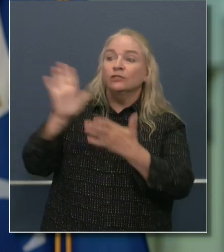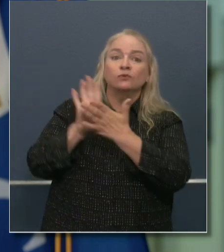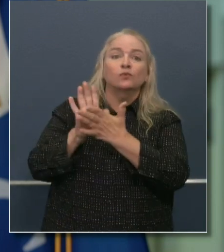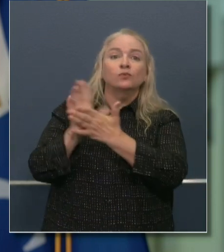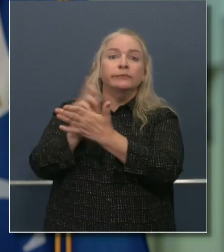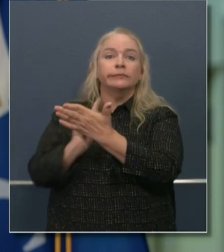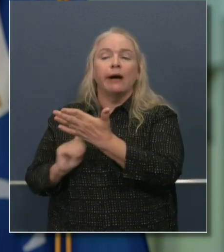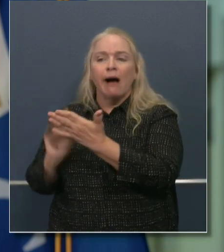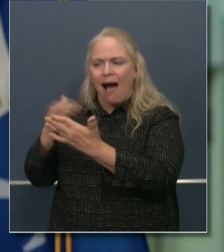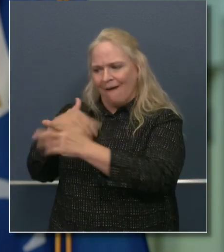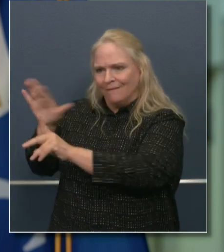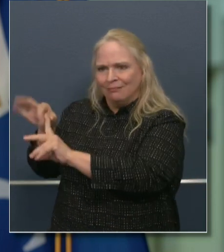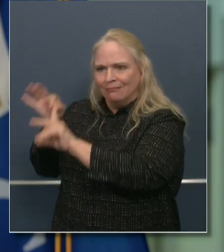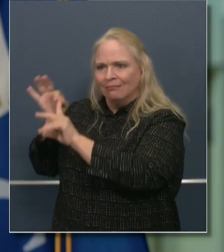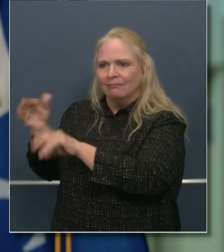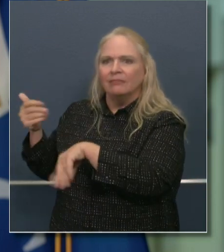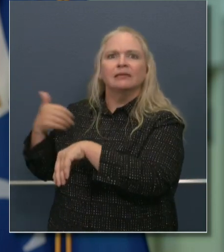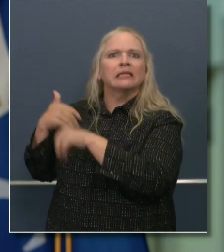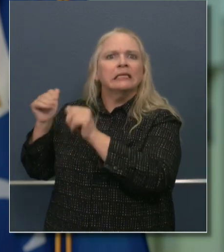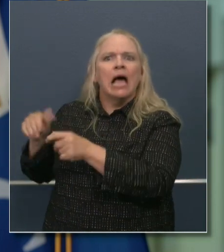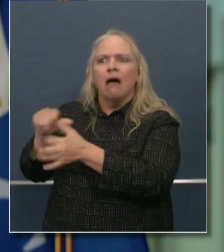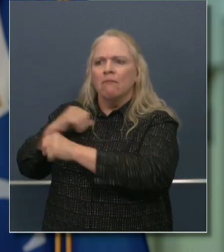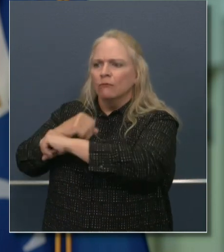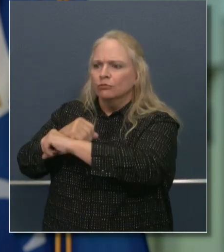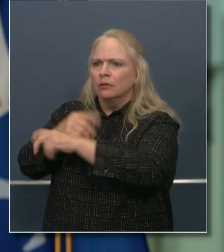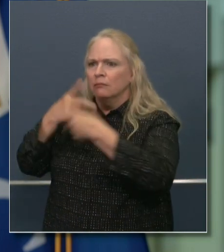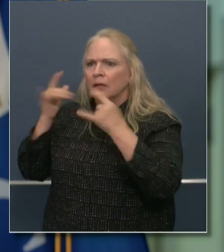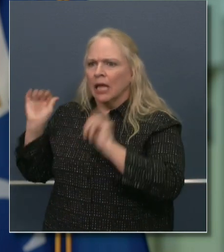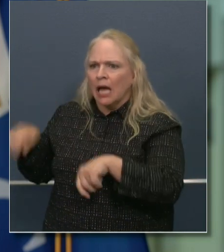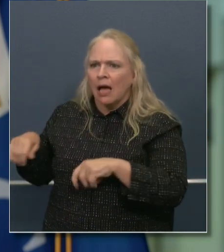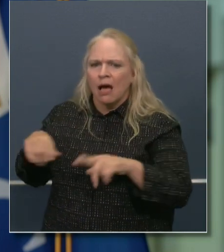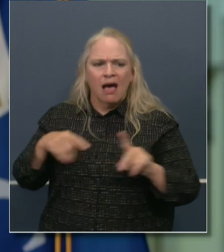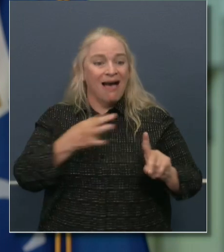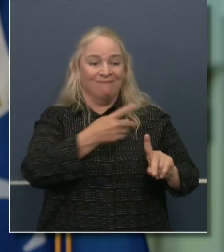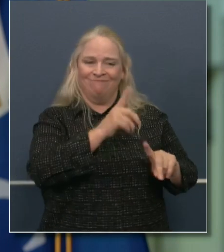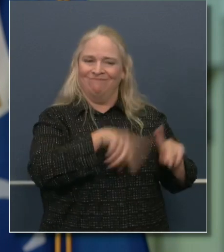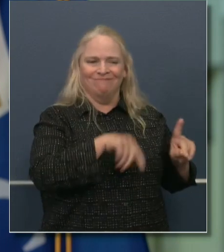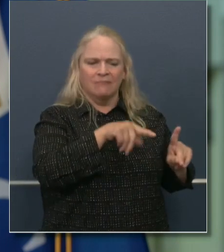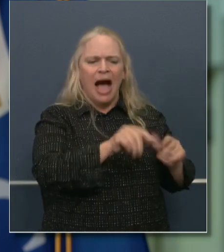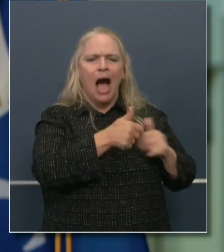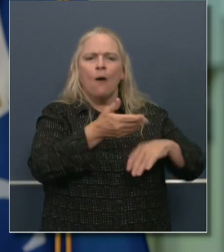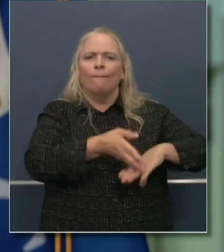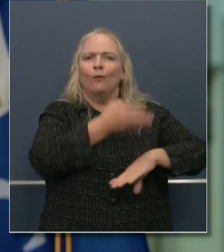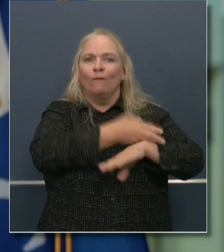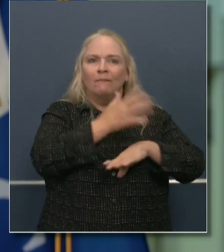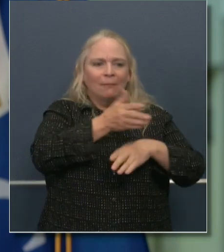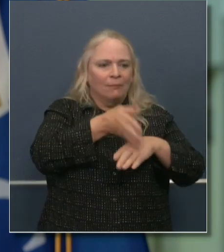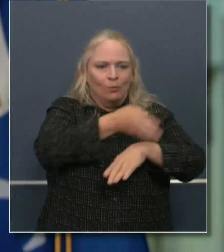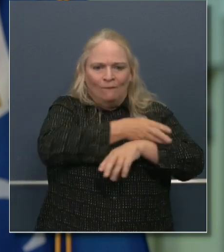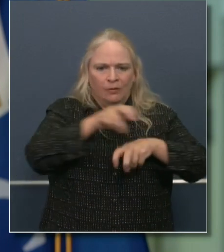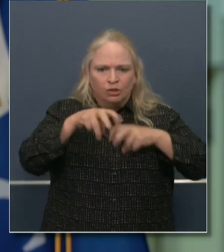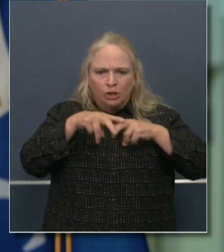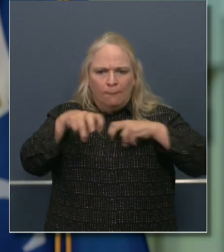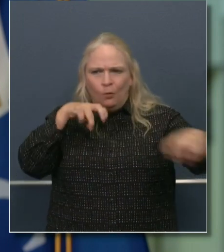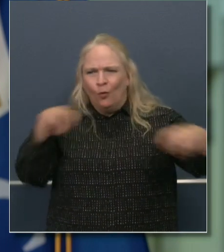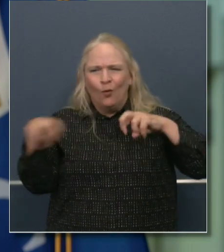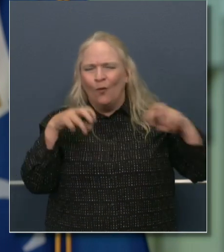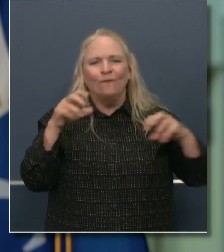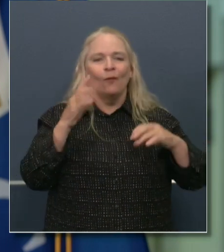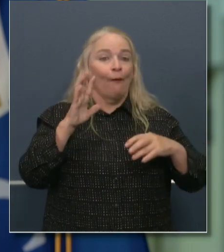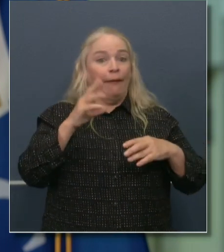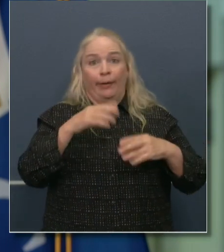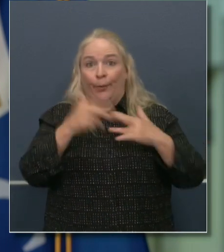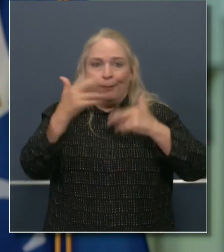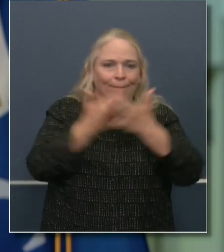assets, contextualizing some parts of the state that have not had substantial community spread, and that